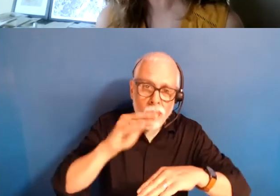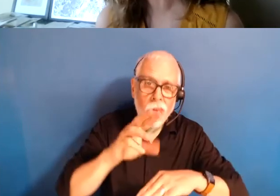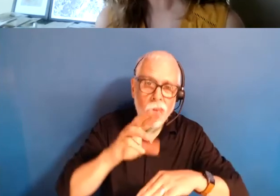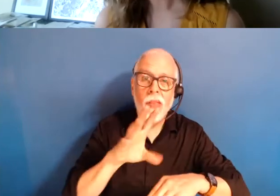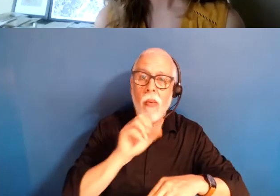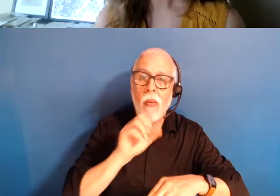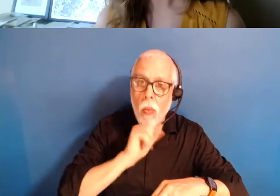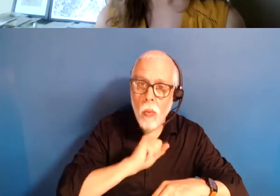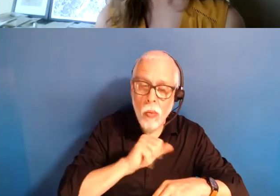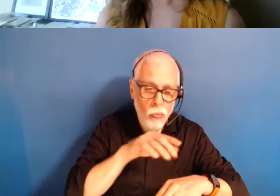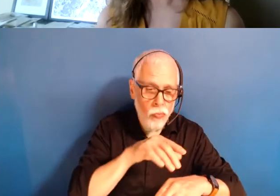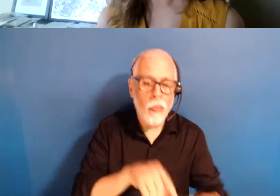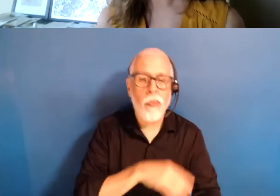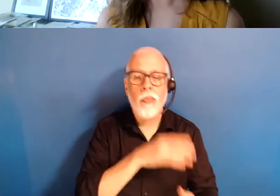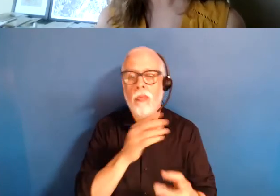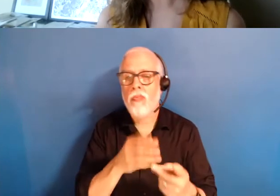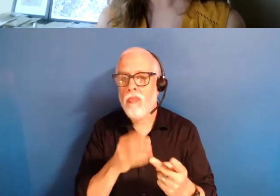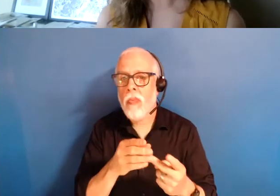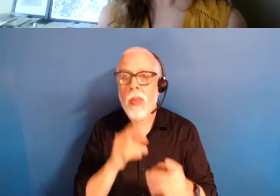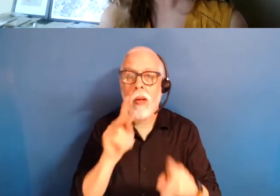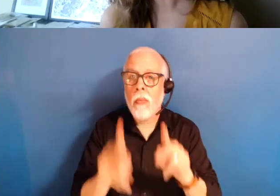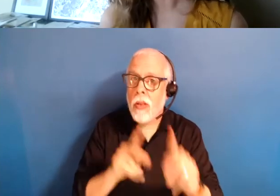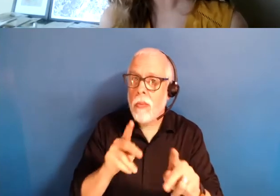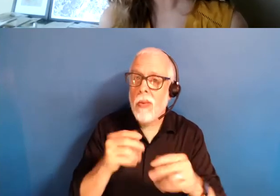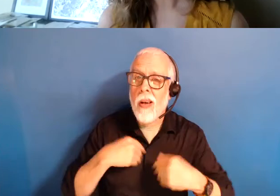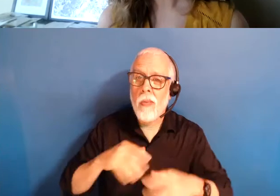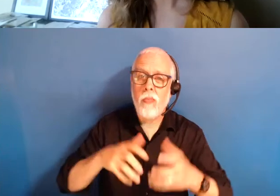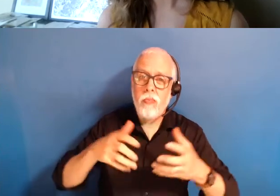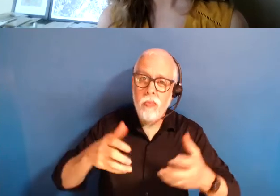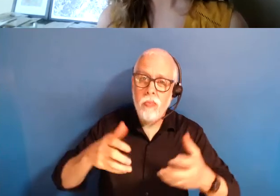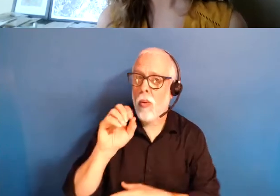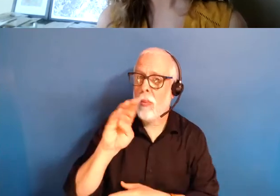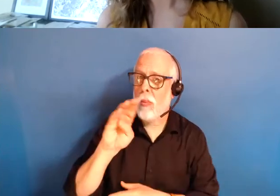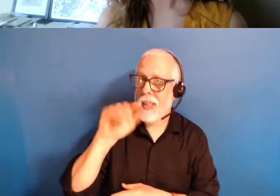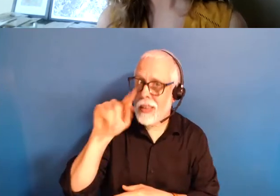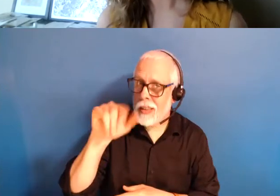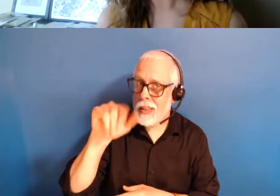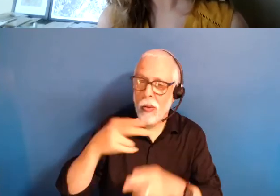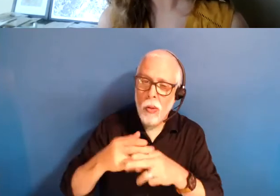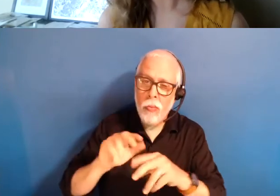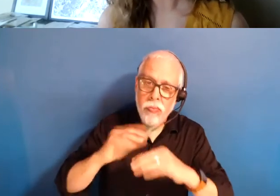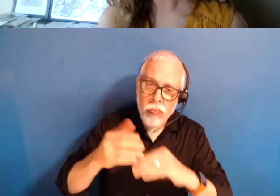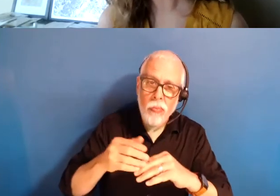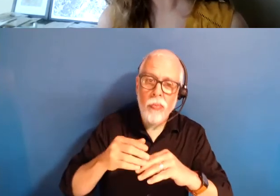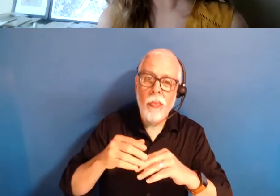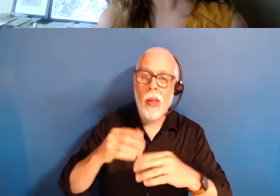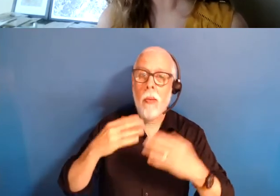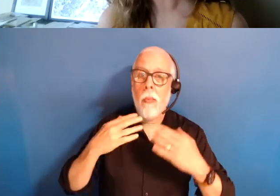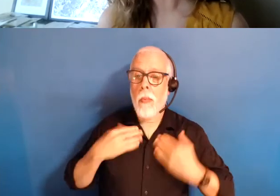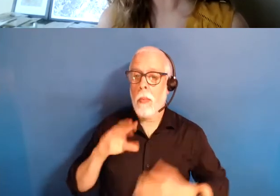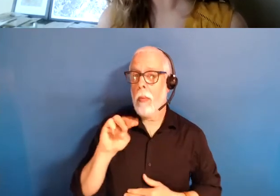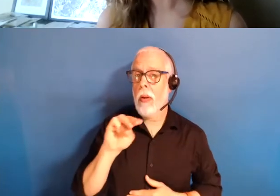of age, people who have obesity, defined as a body mass index